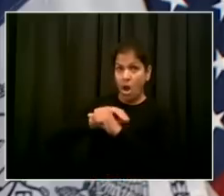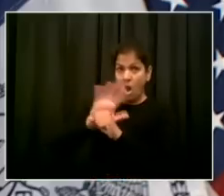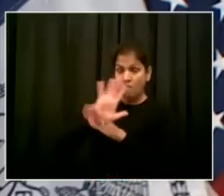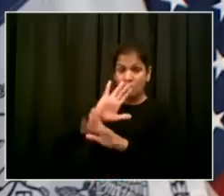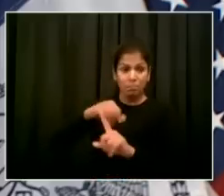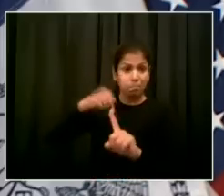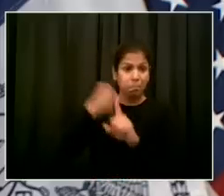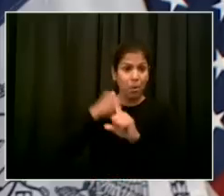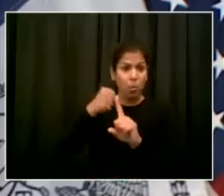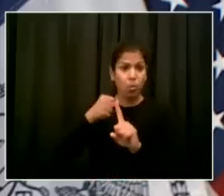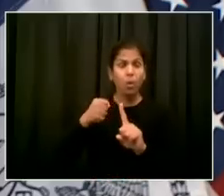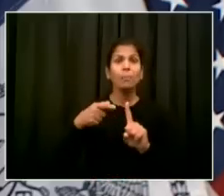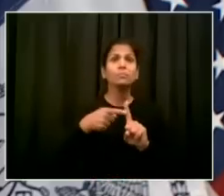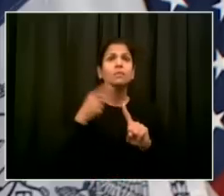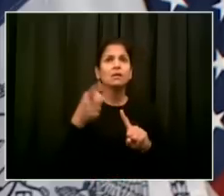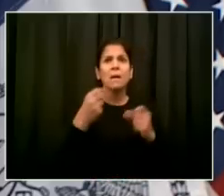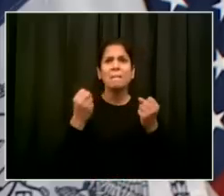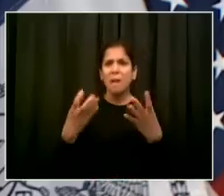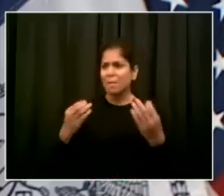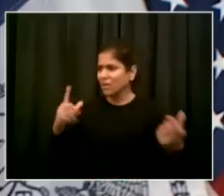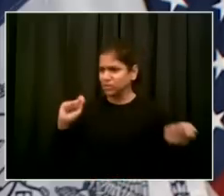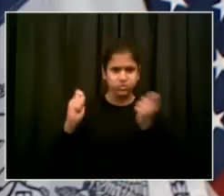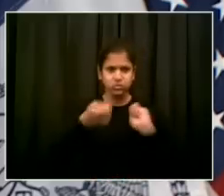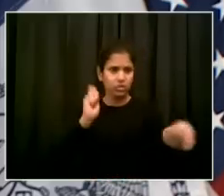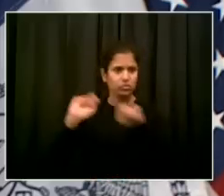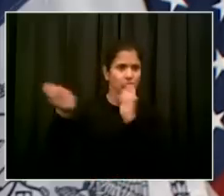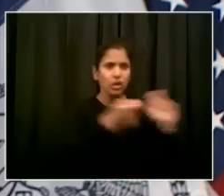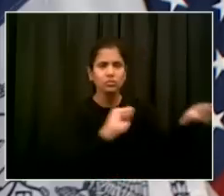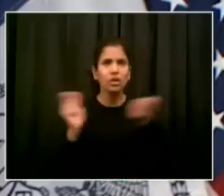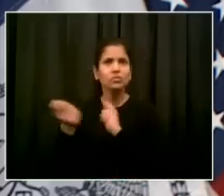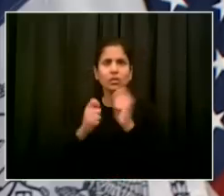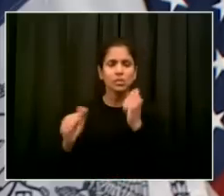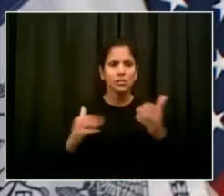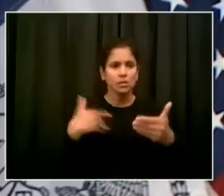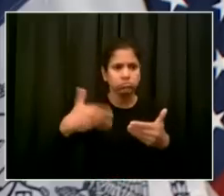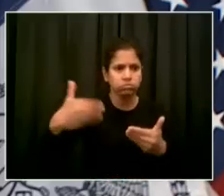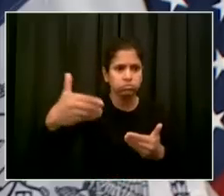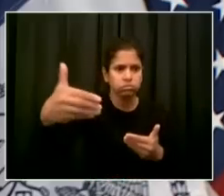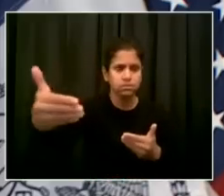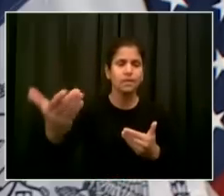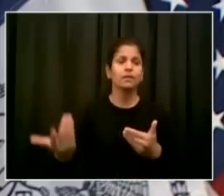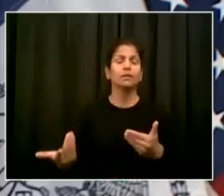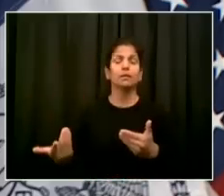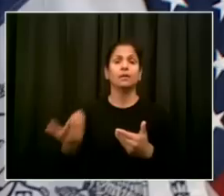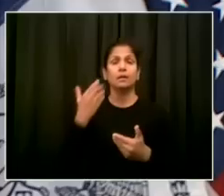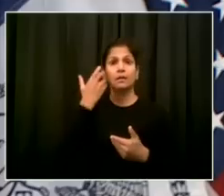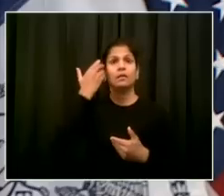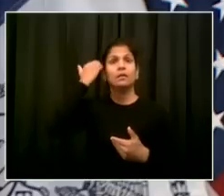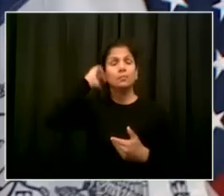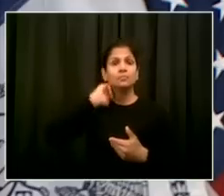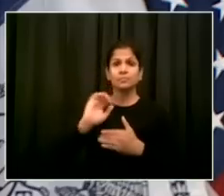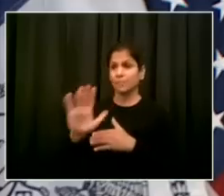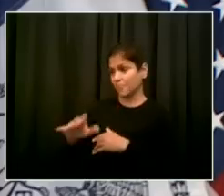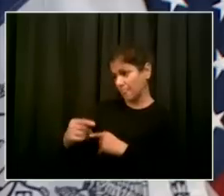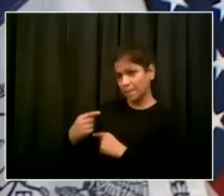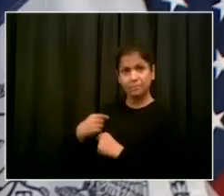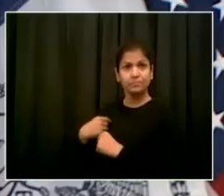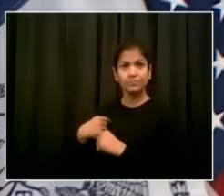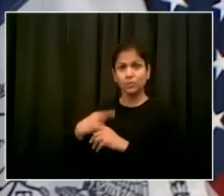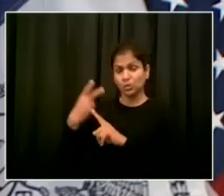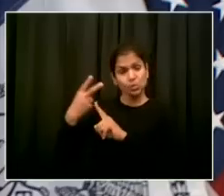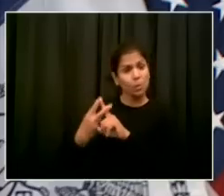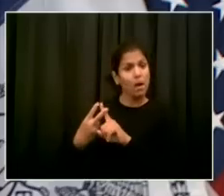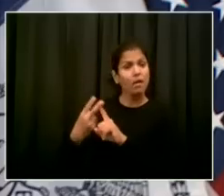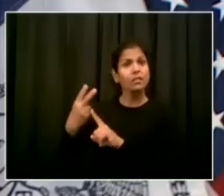3-4 months, where things were pretty stable. And the question of how protests should be handled, again, across the political